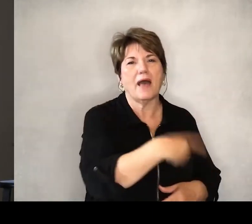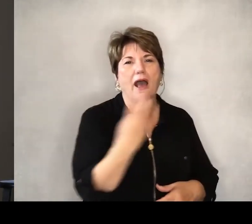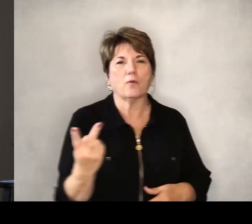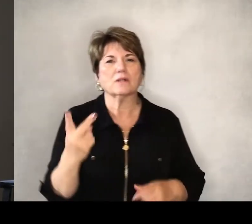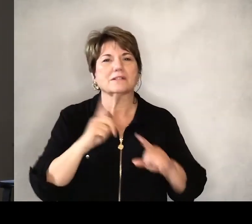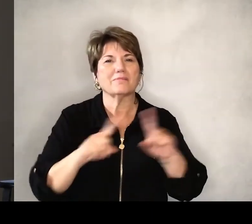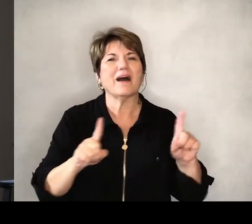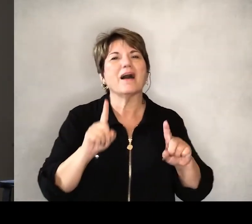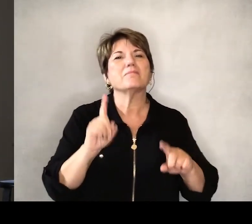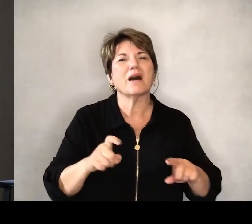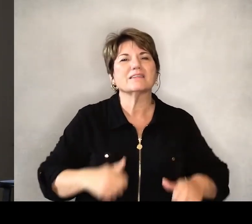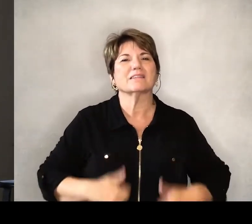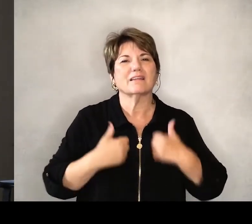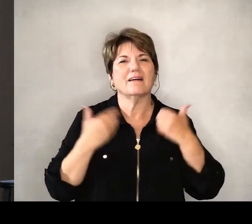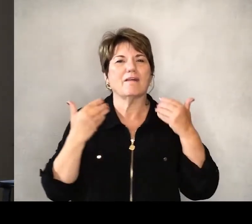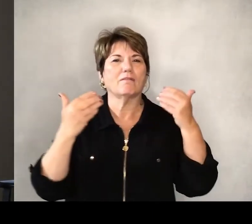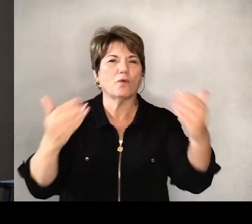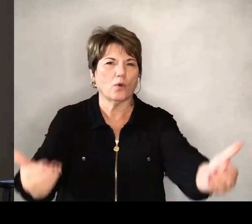forwards."